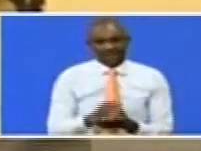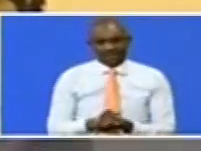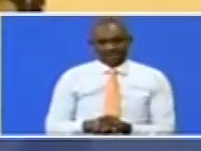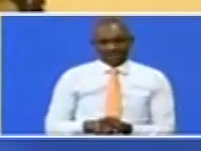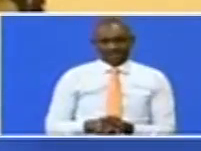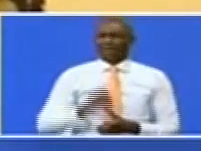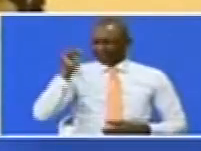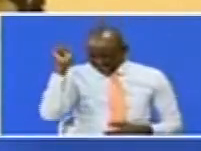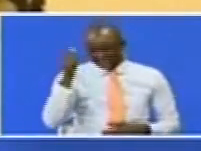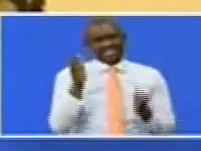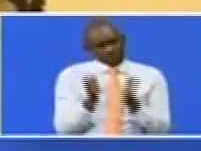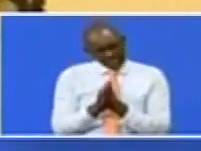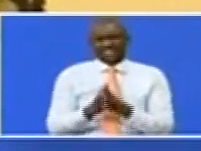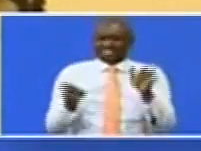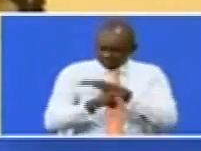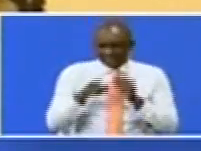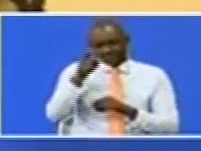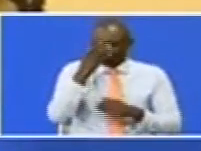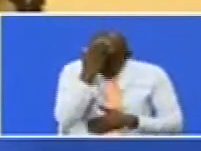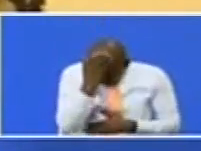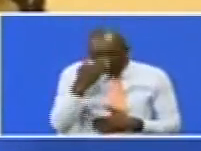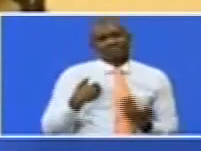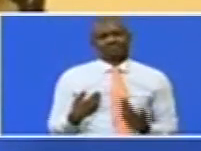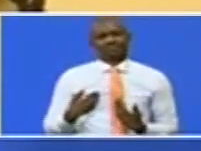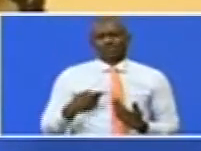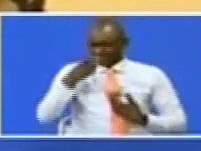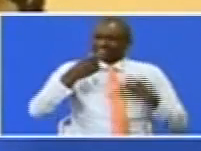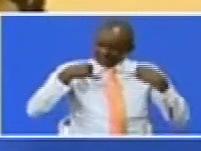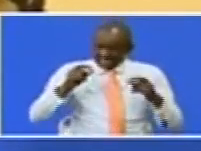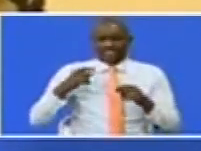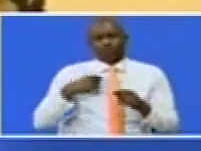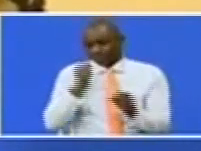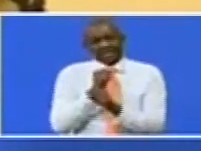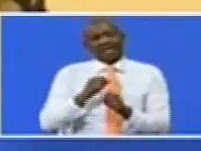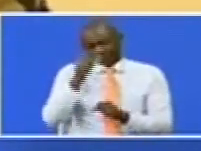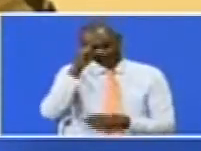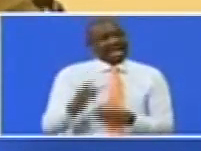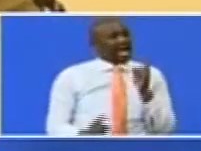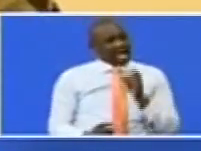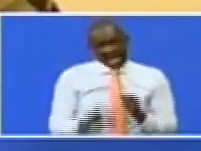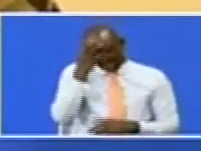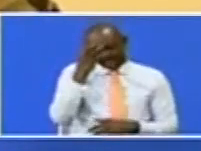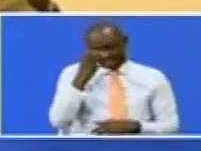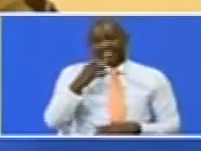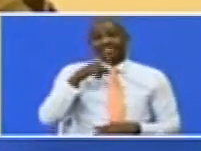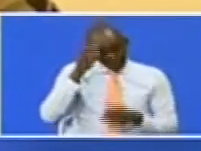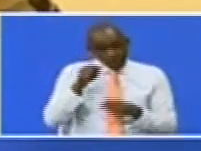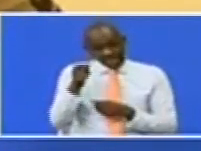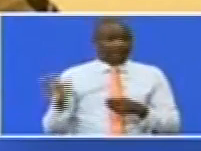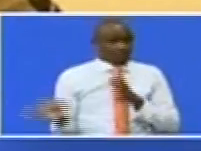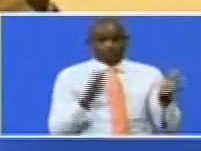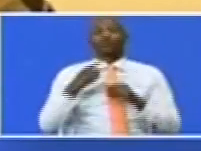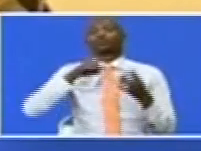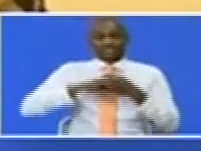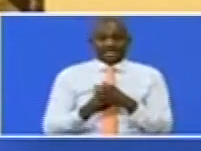Excellency and Deputy are very polite. Yeah? You are trying to provoke the government. Ili mpigwe hapo,